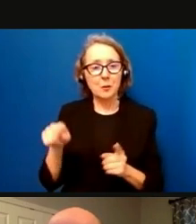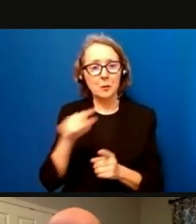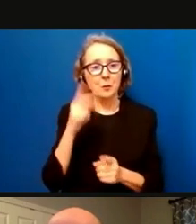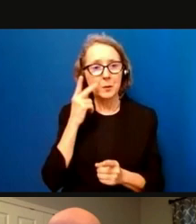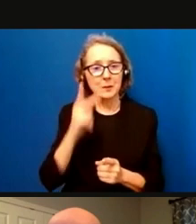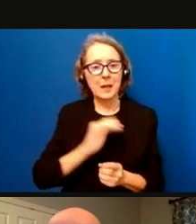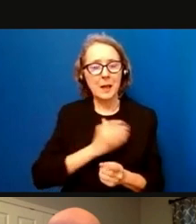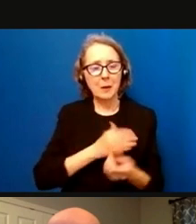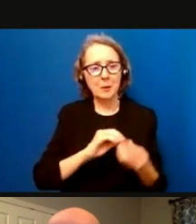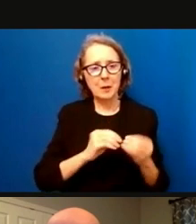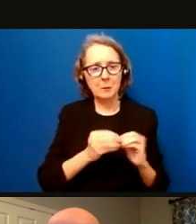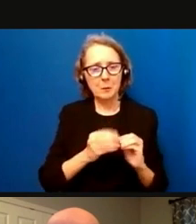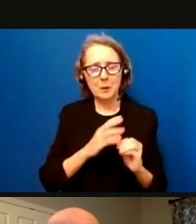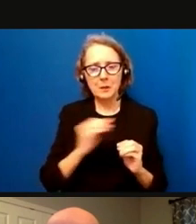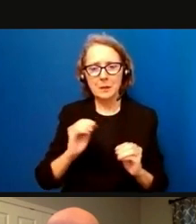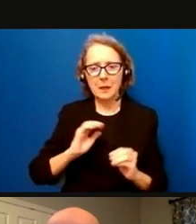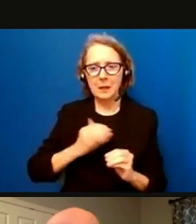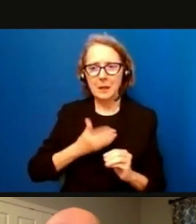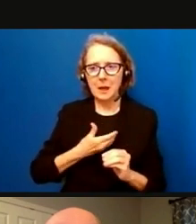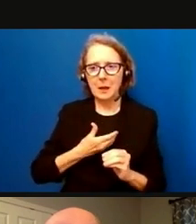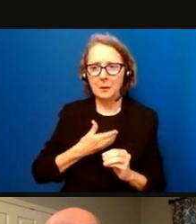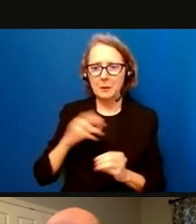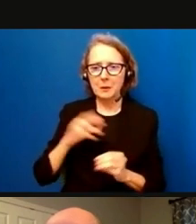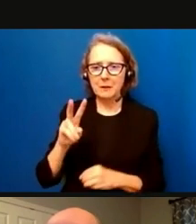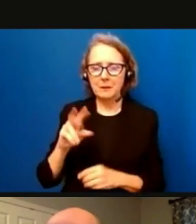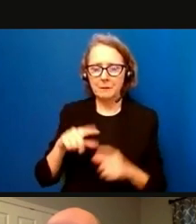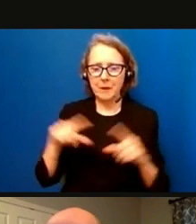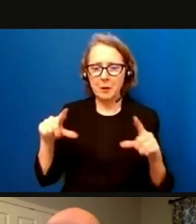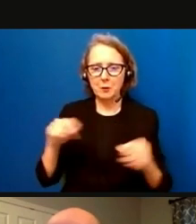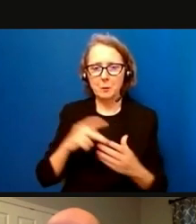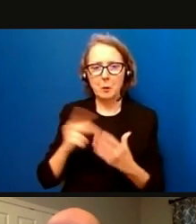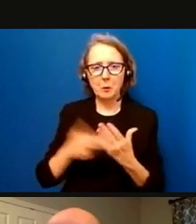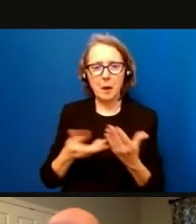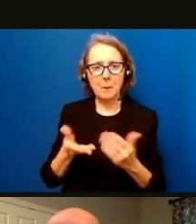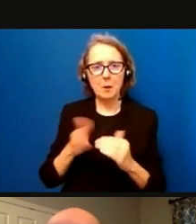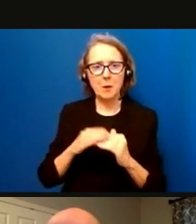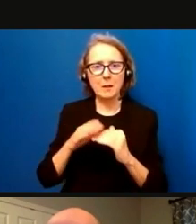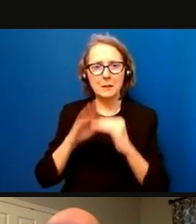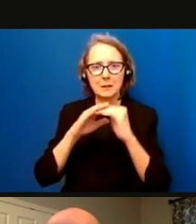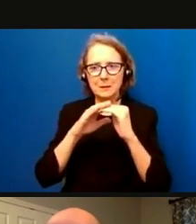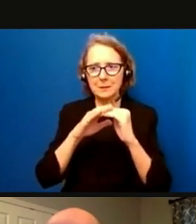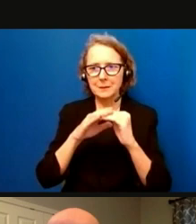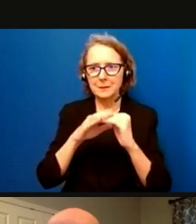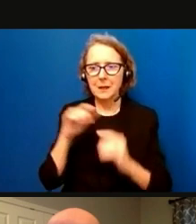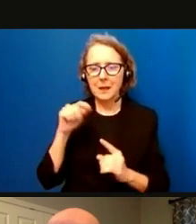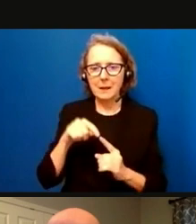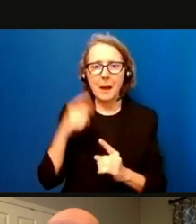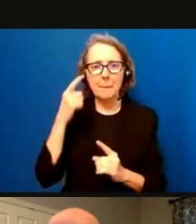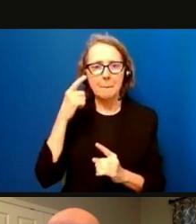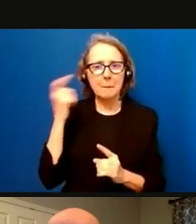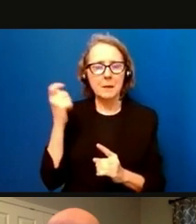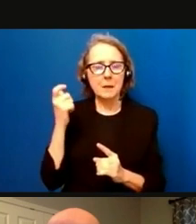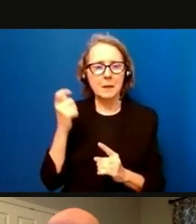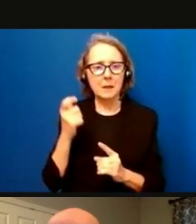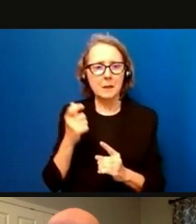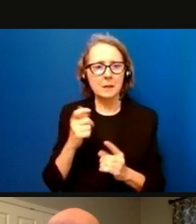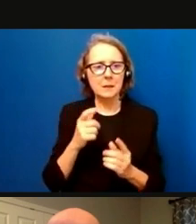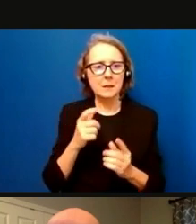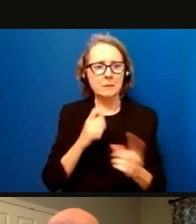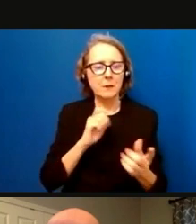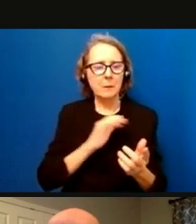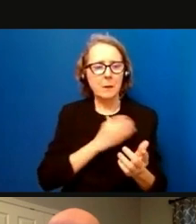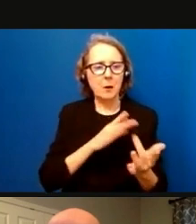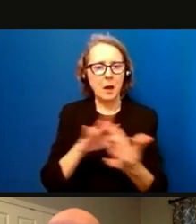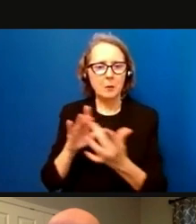numbers in our voucher program are drastically rising. That is attributed a lot to our outreach navigation